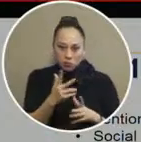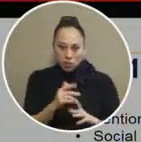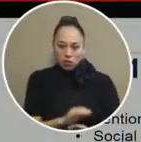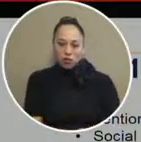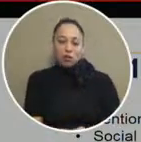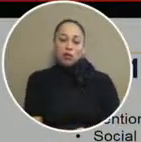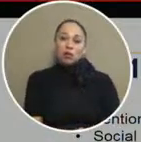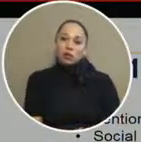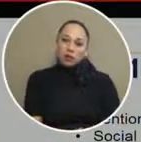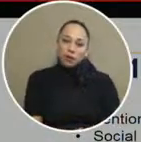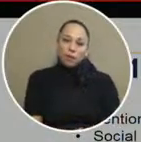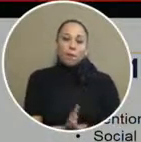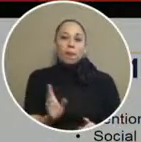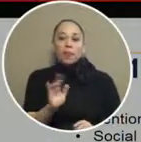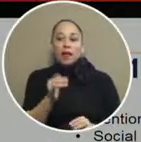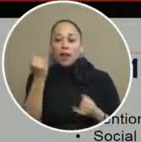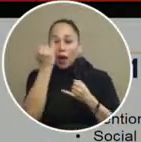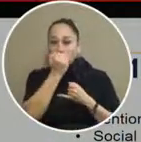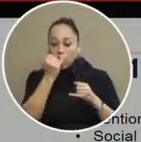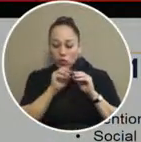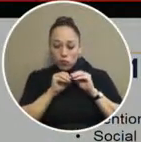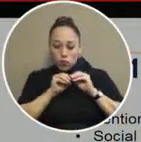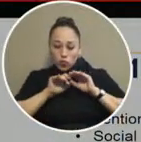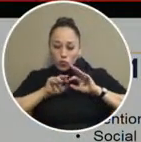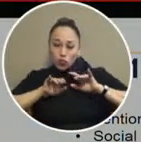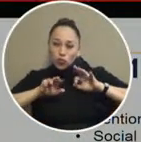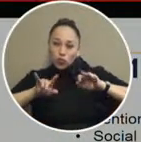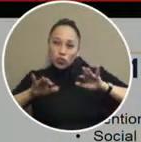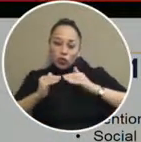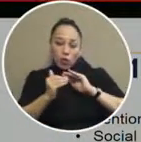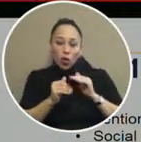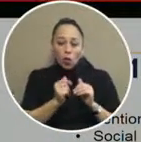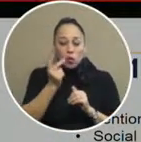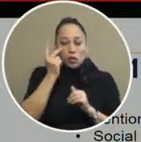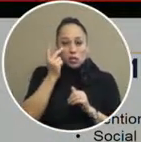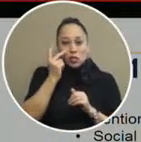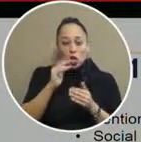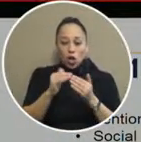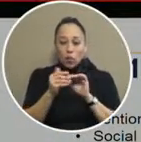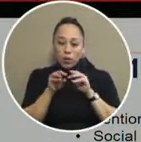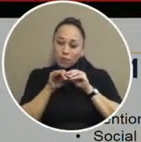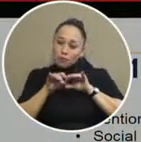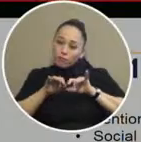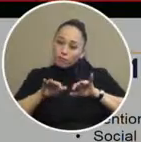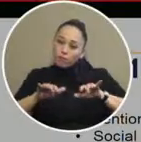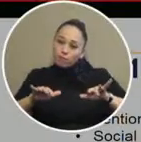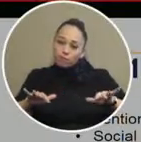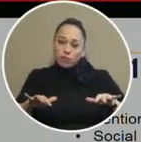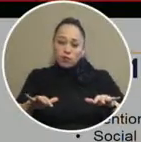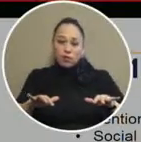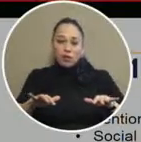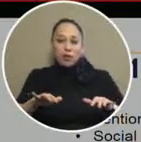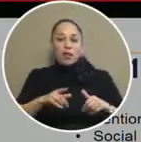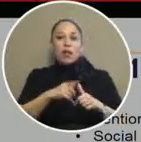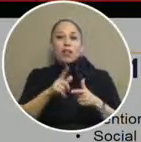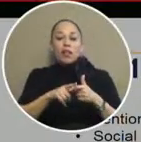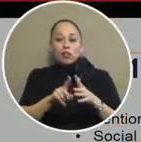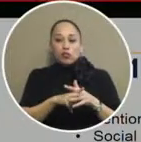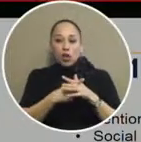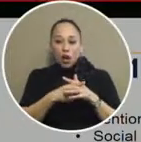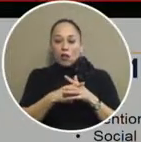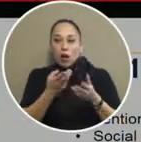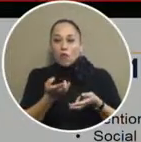But as infection spread throughout the community and we saw community spread, then we started